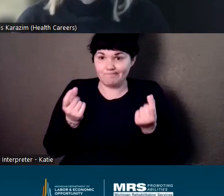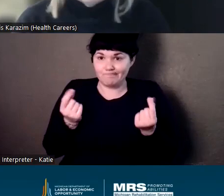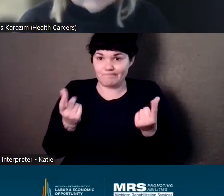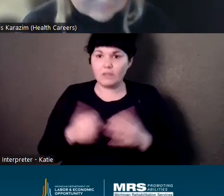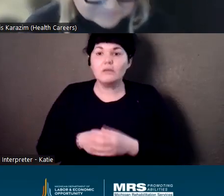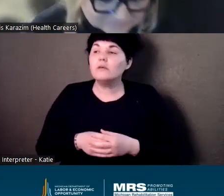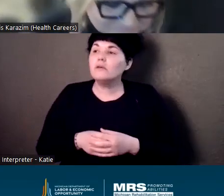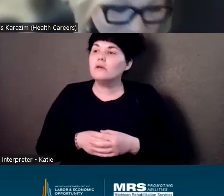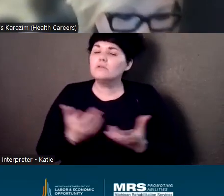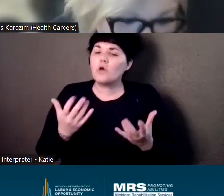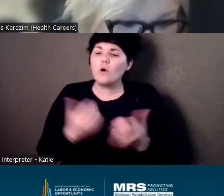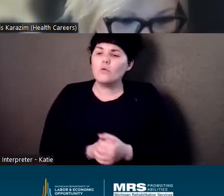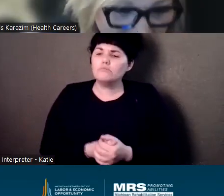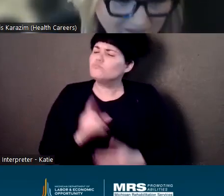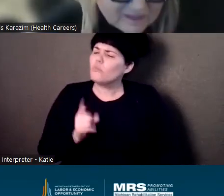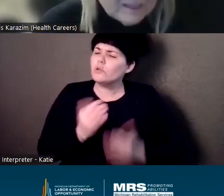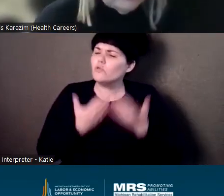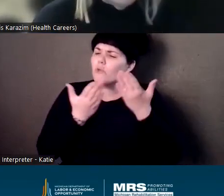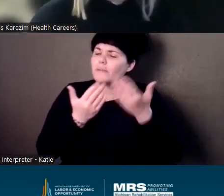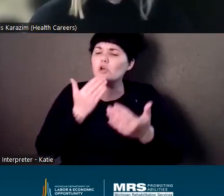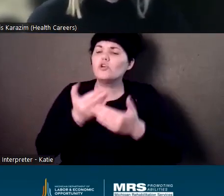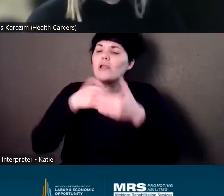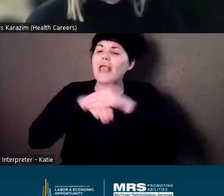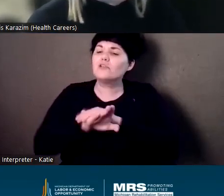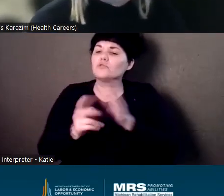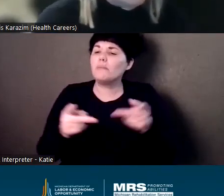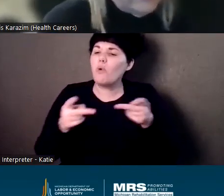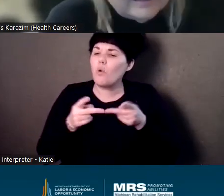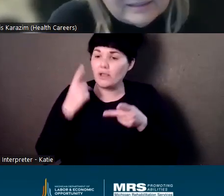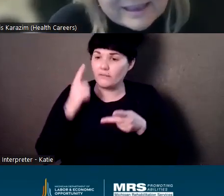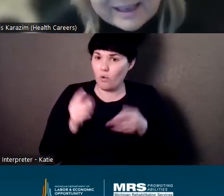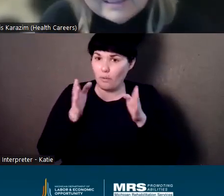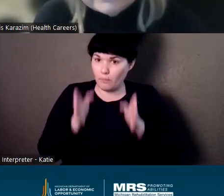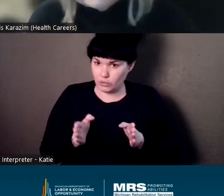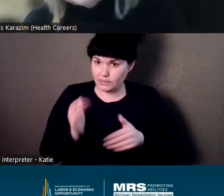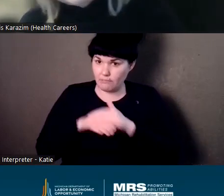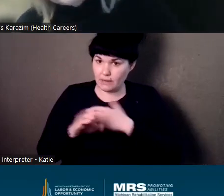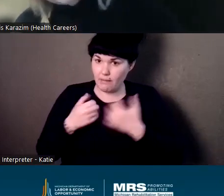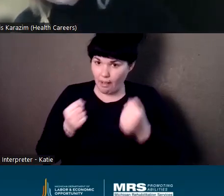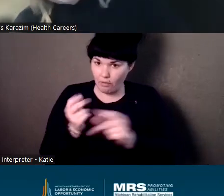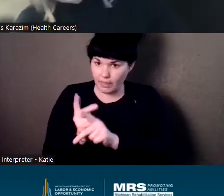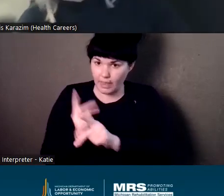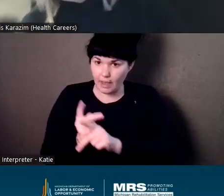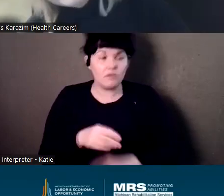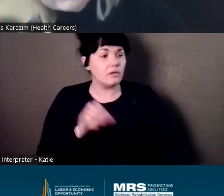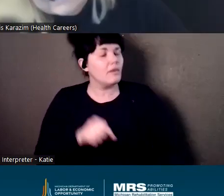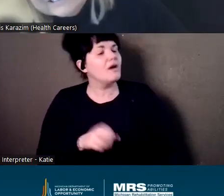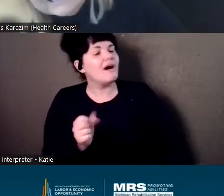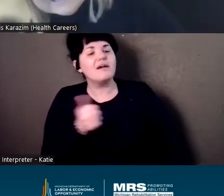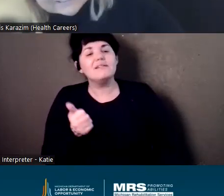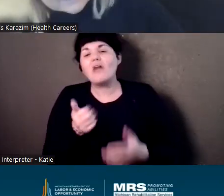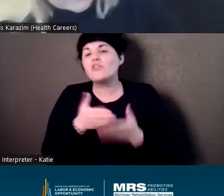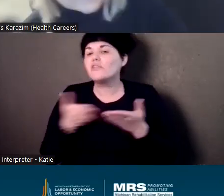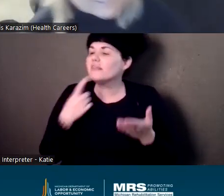recommend as a good entry point for a young person into healthcare? Well, yeah. Another thing they said was, will their